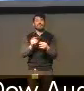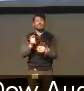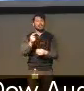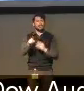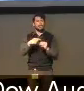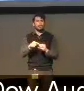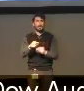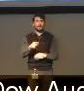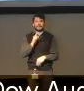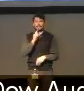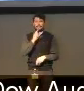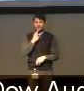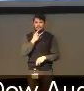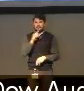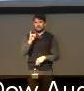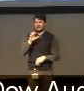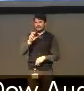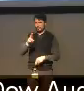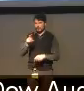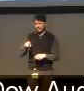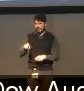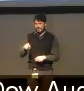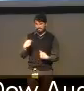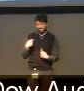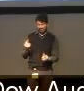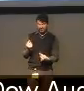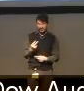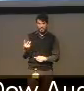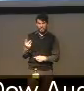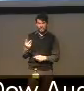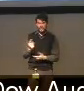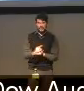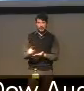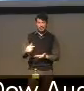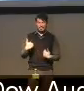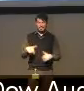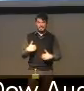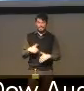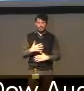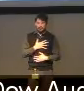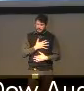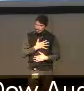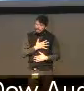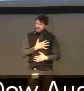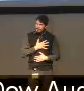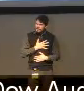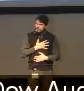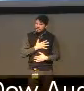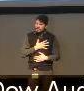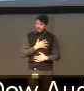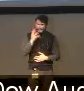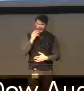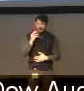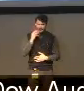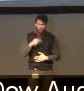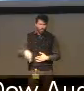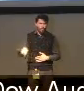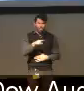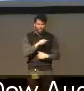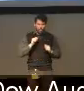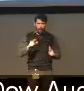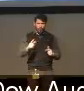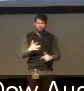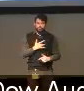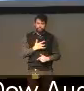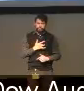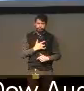care needs in the RICU, the last few weeks has been a very humbling experience for all of us, very humbling for myself. I think from